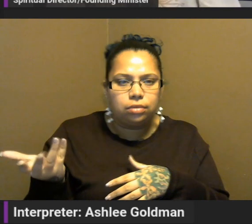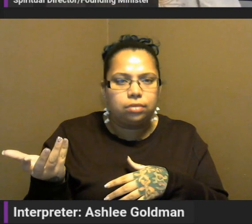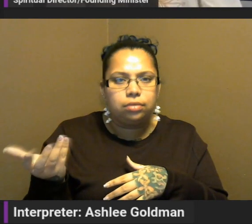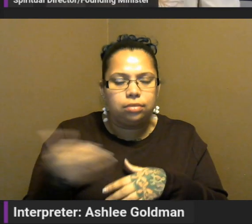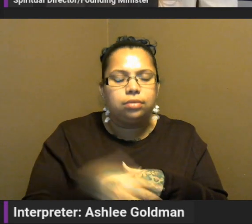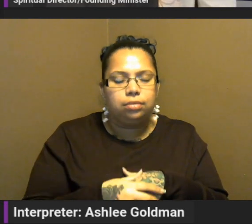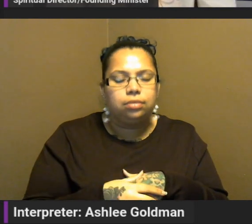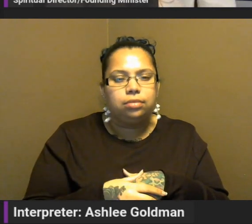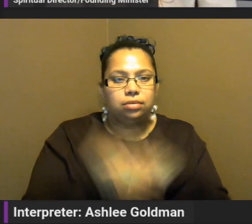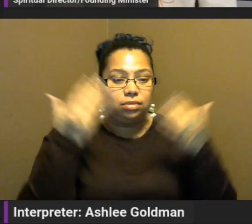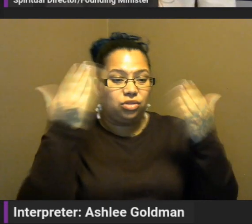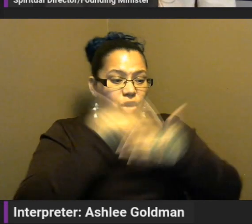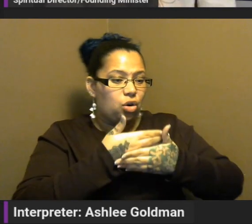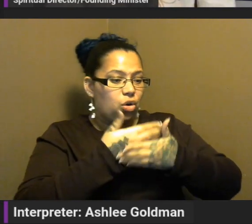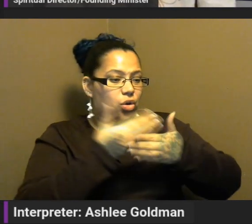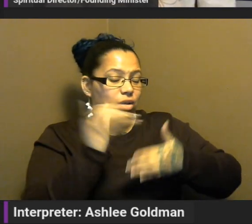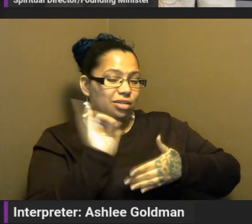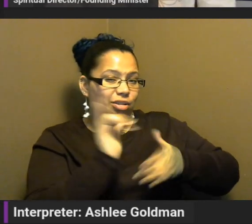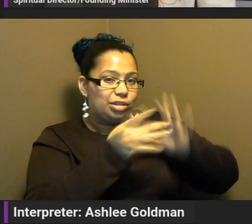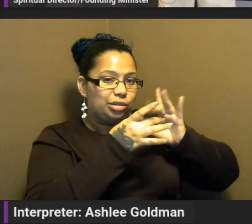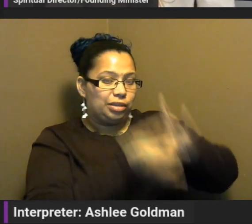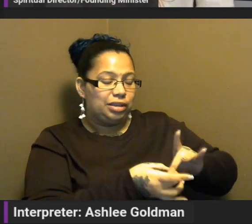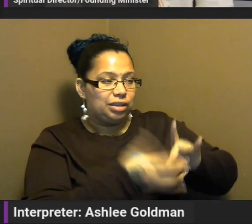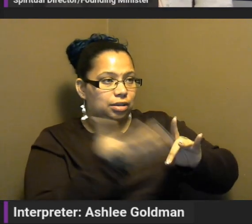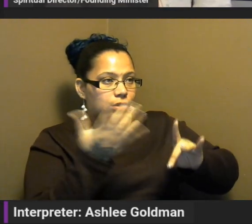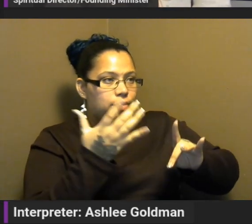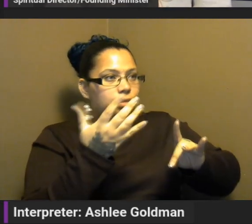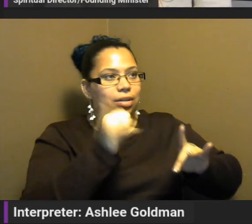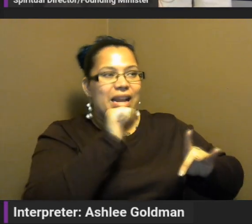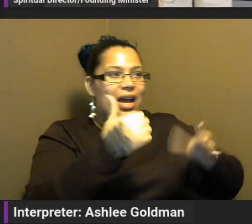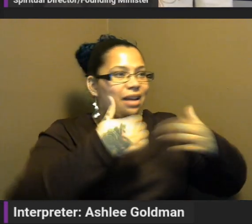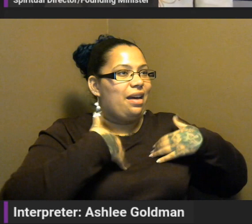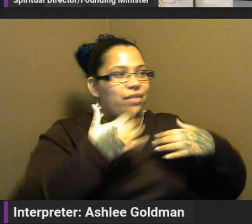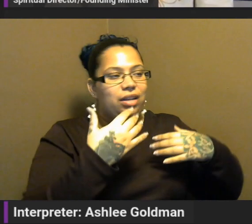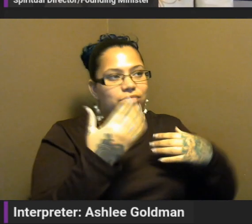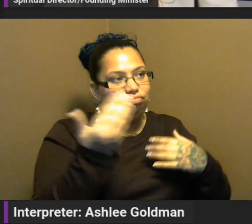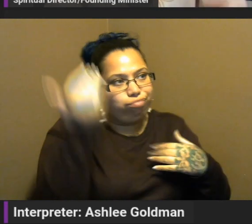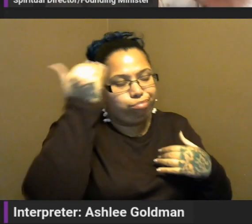Darkness also is associated with the lack of enlightenment.